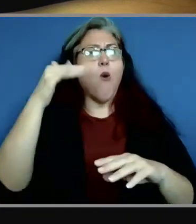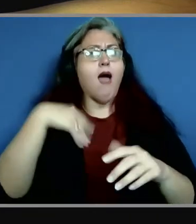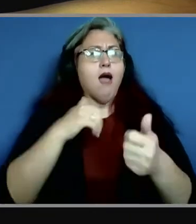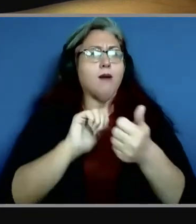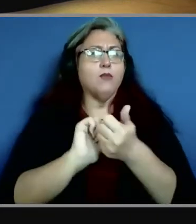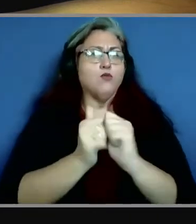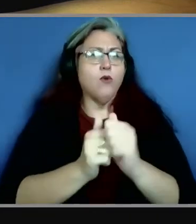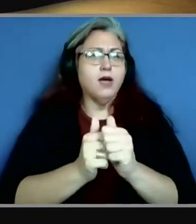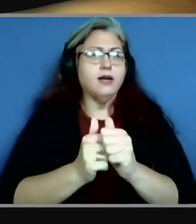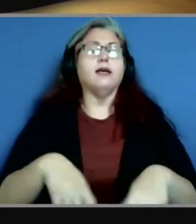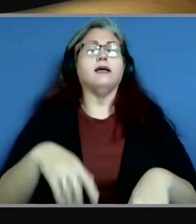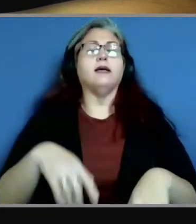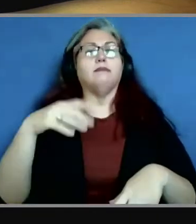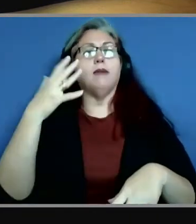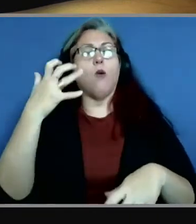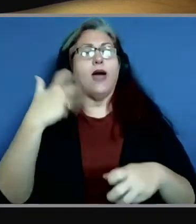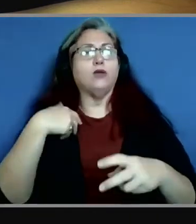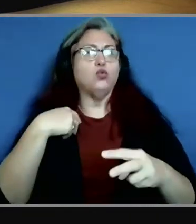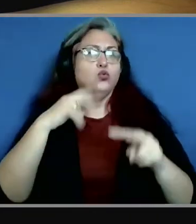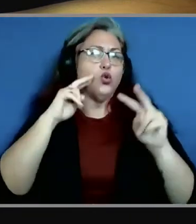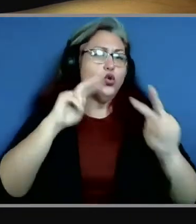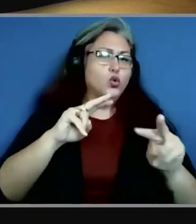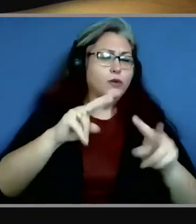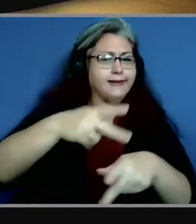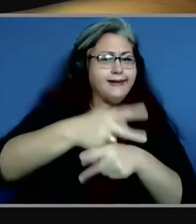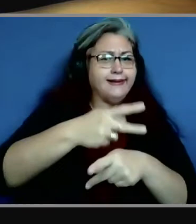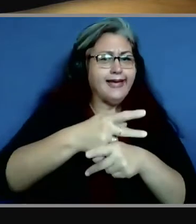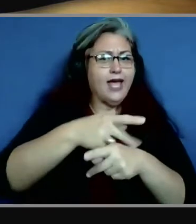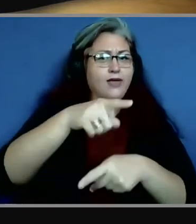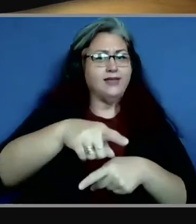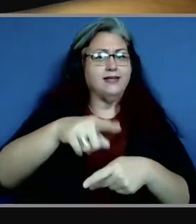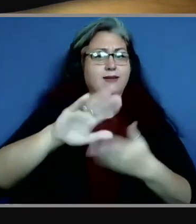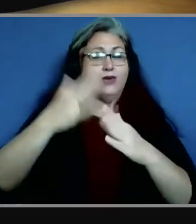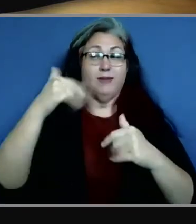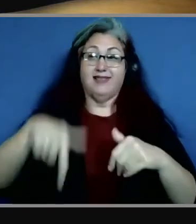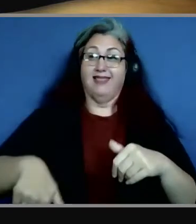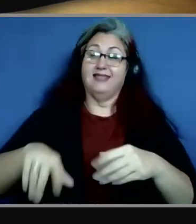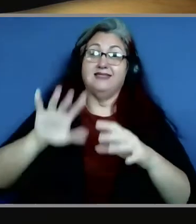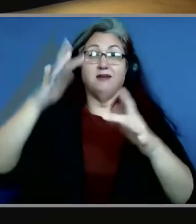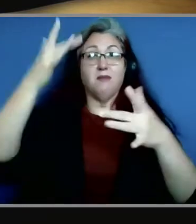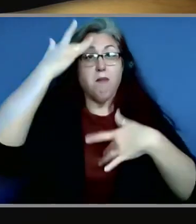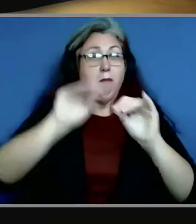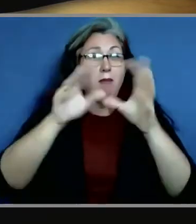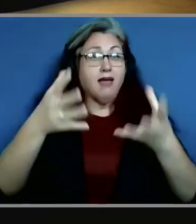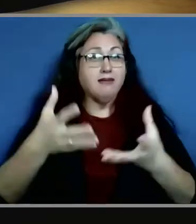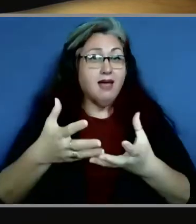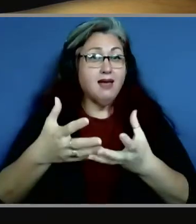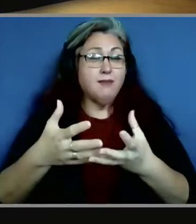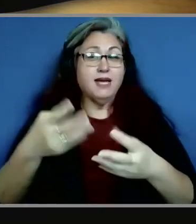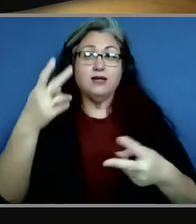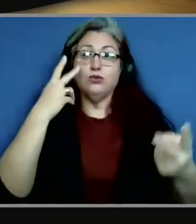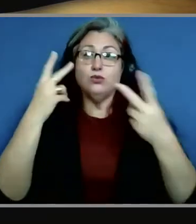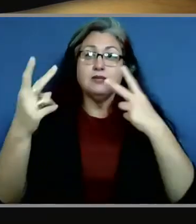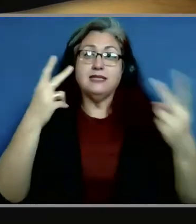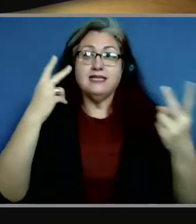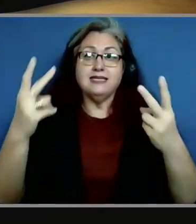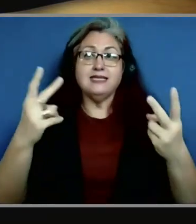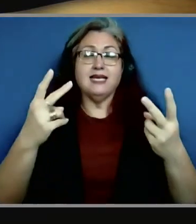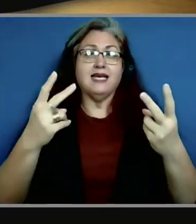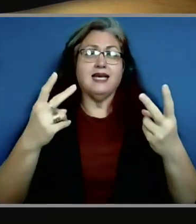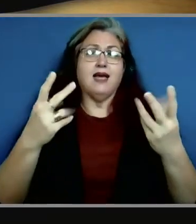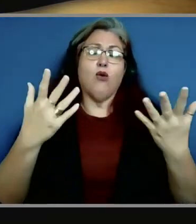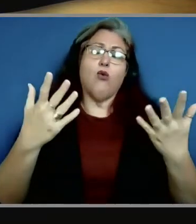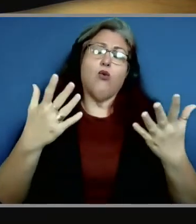council is to look out for our community. In this pandemic, I have nothing but so much love for